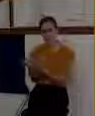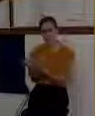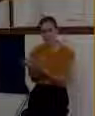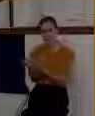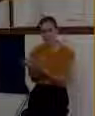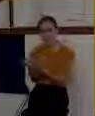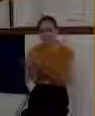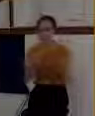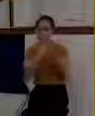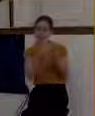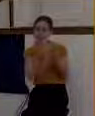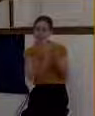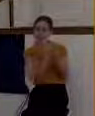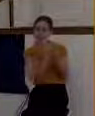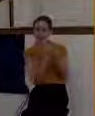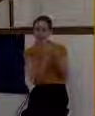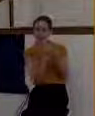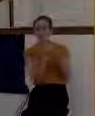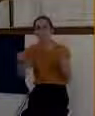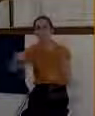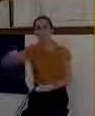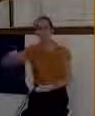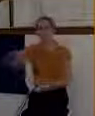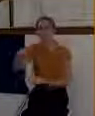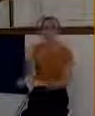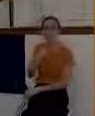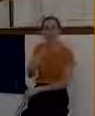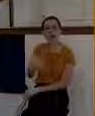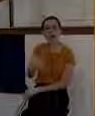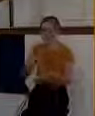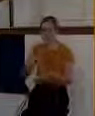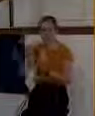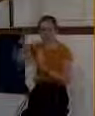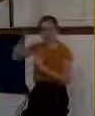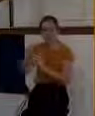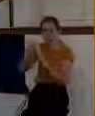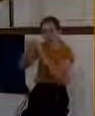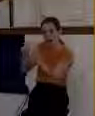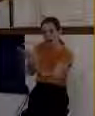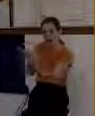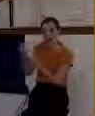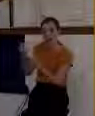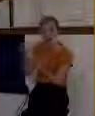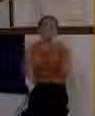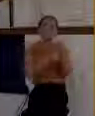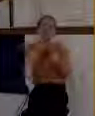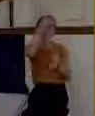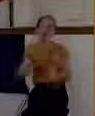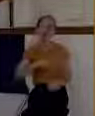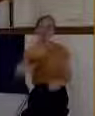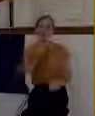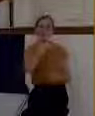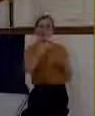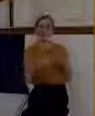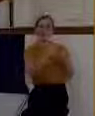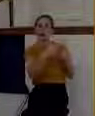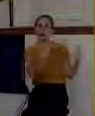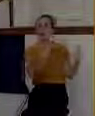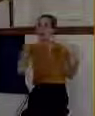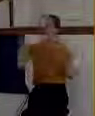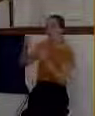let God be true and every man a liar. One thing you can count on is the truthfulness of God's word. God's servants will fail. God